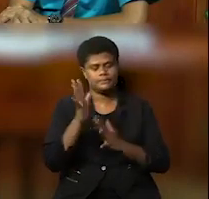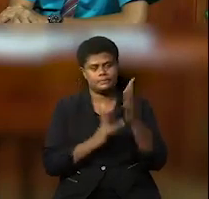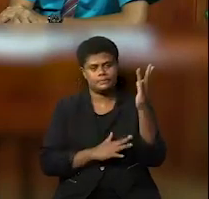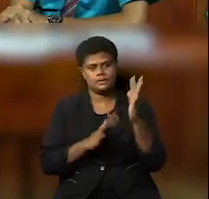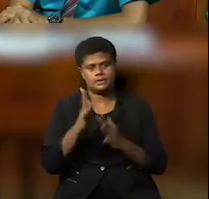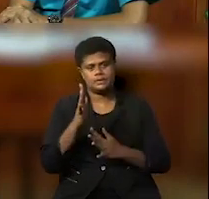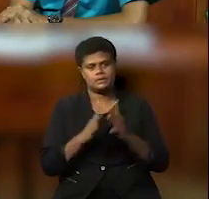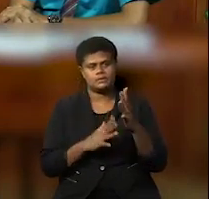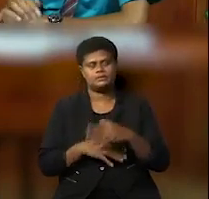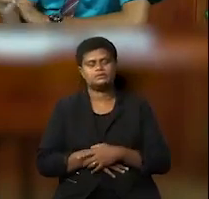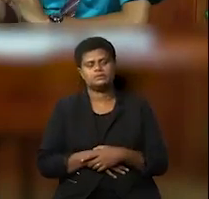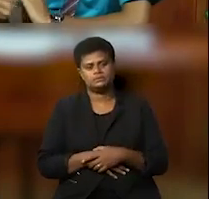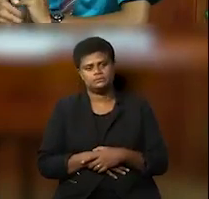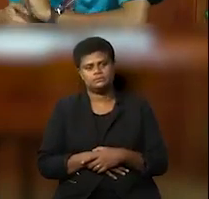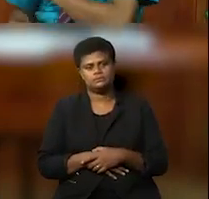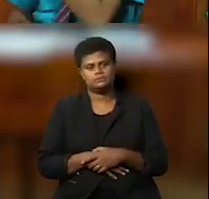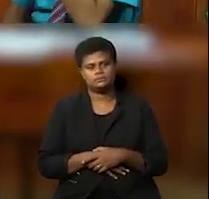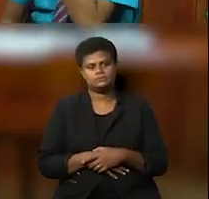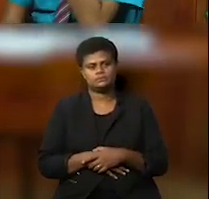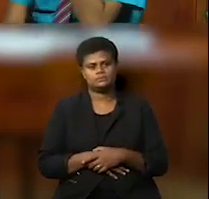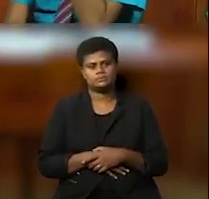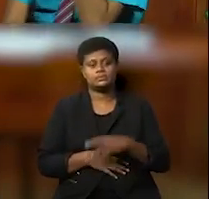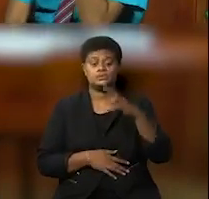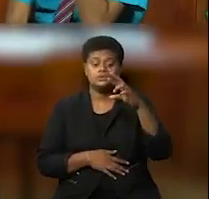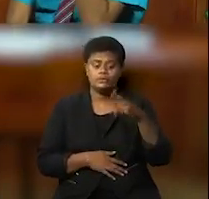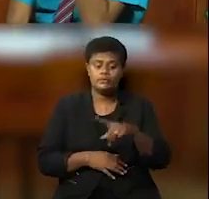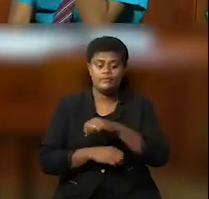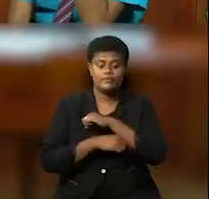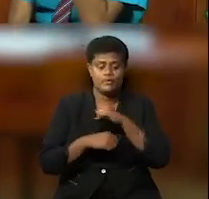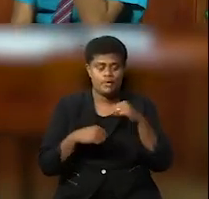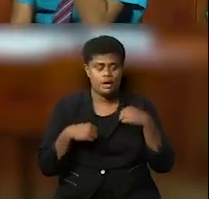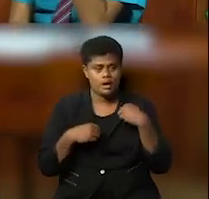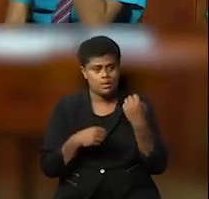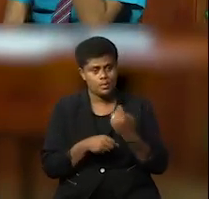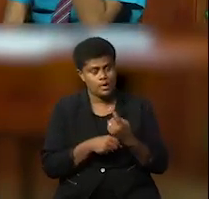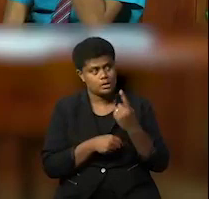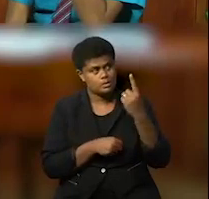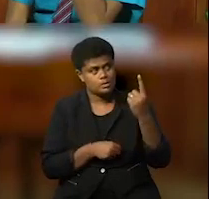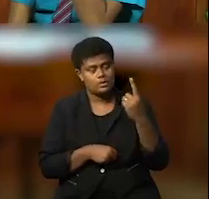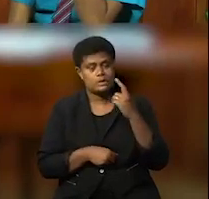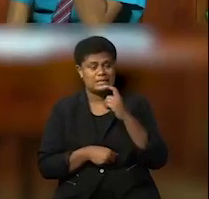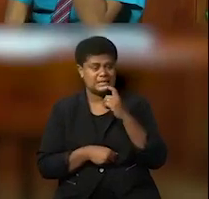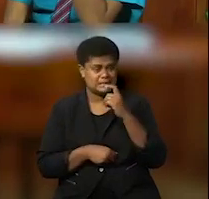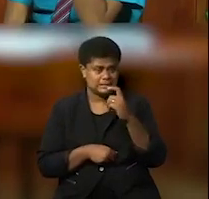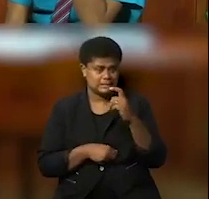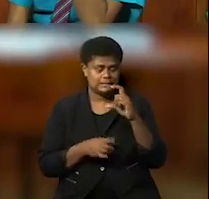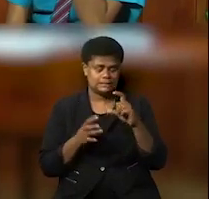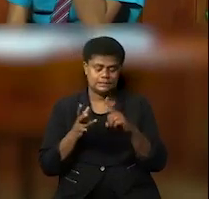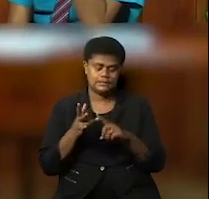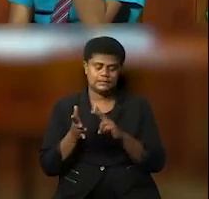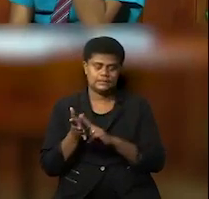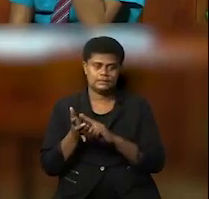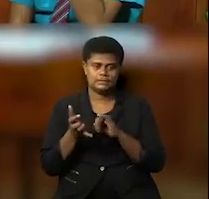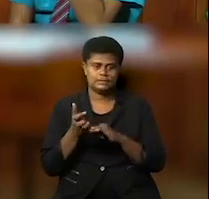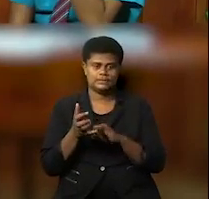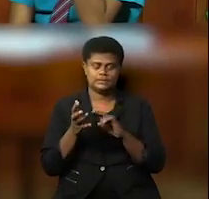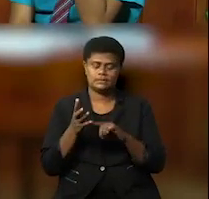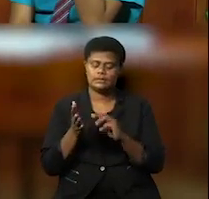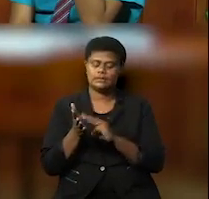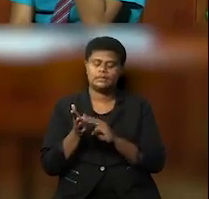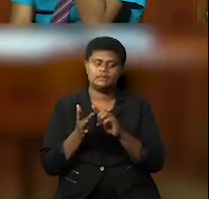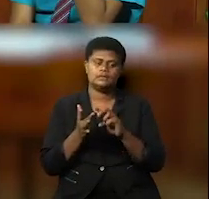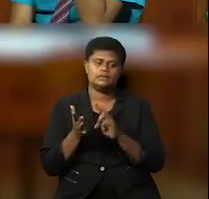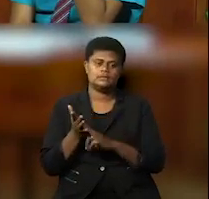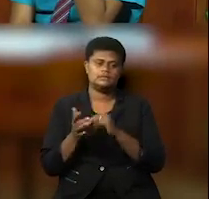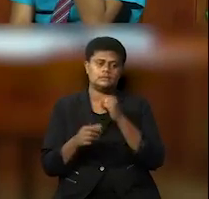with me to the book of Hebrews. The word of God says, for our God is the consuming fire. This is right before 28, where he says, where we receiving a kingdom